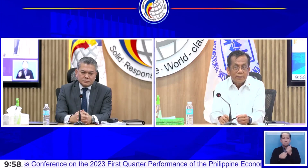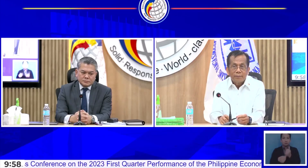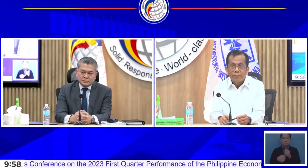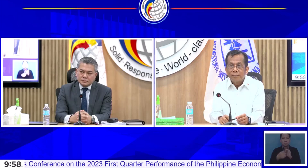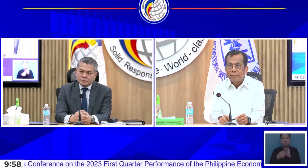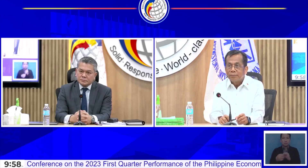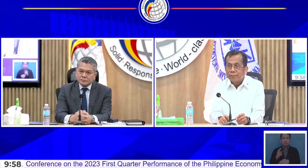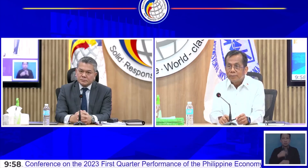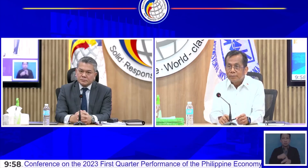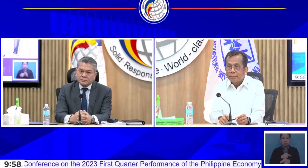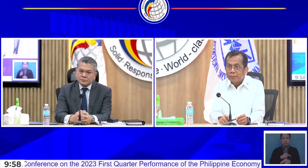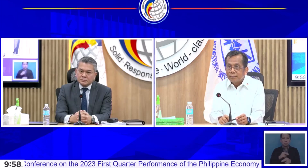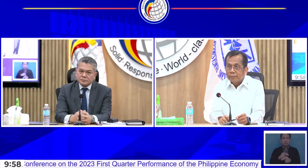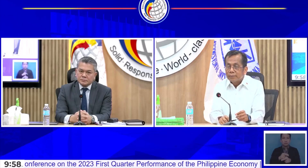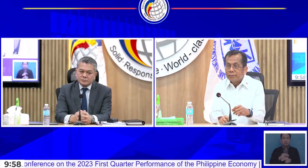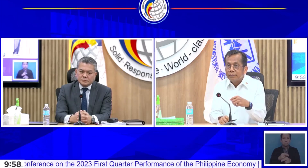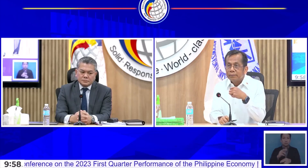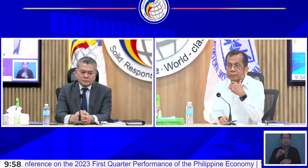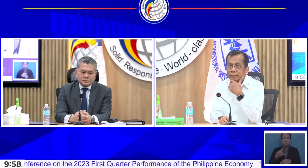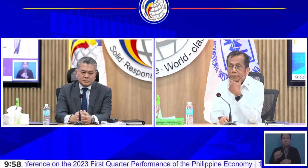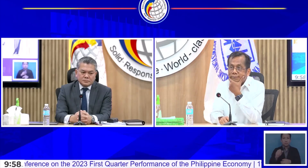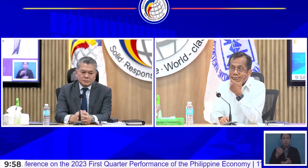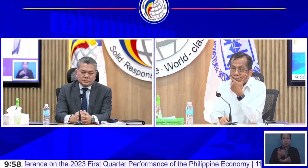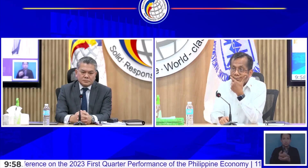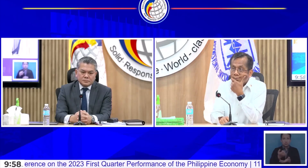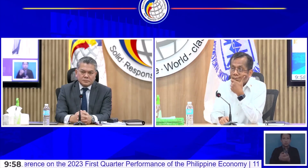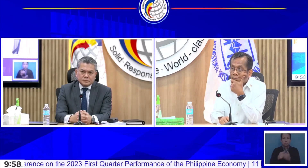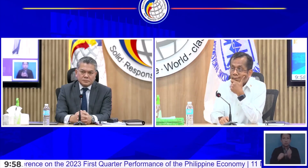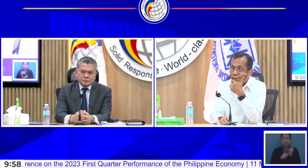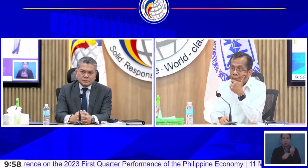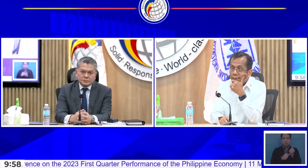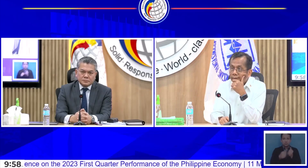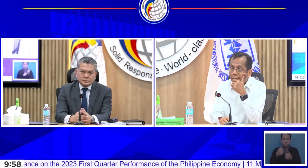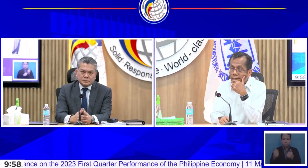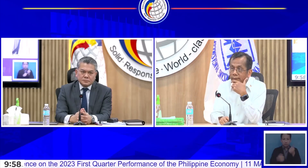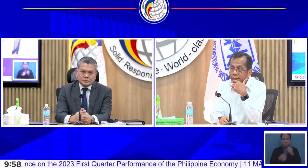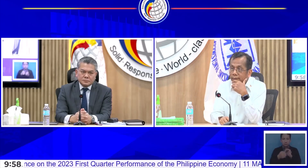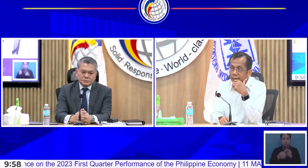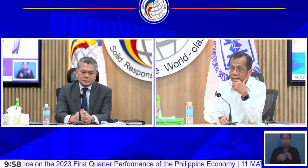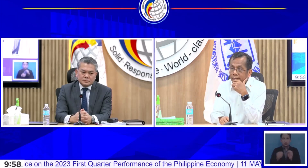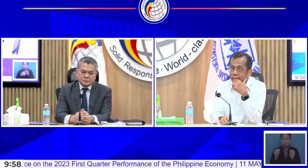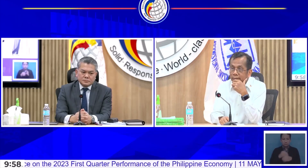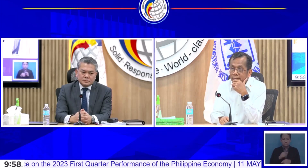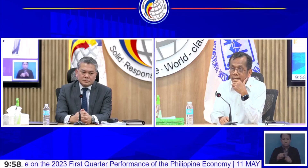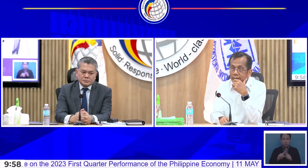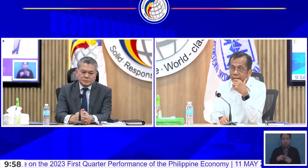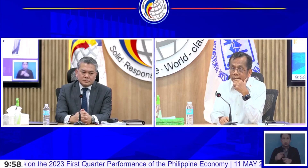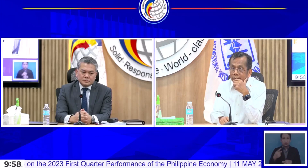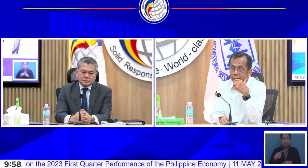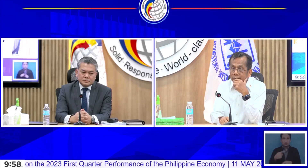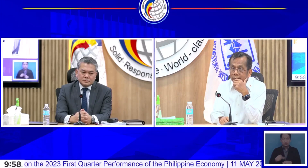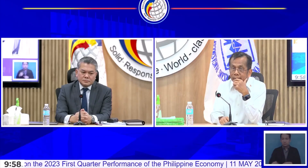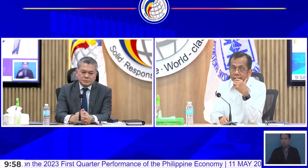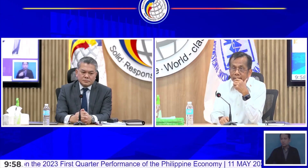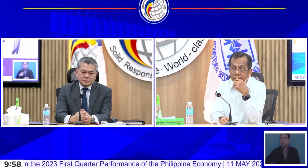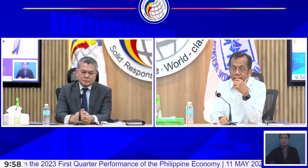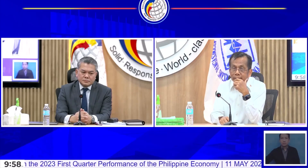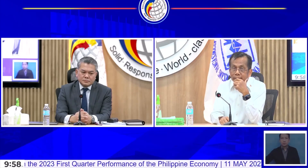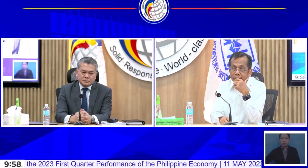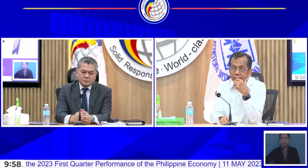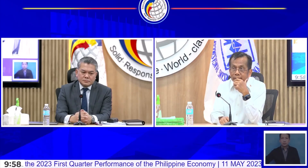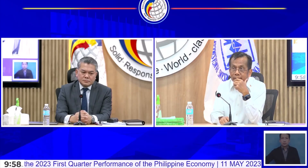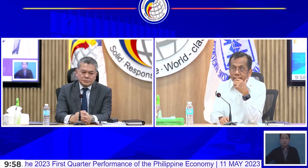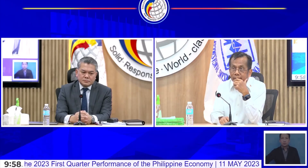Statistician for the Macroeconomic Account Service under Sectoral Statistics Office. We have Ms. Vivian R. Ilarina